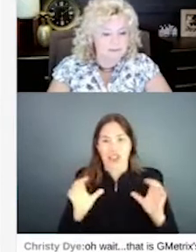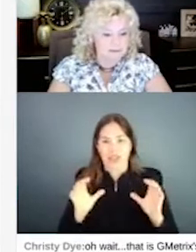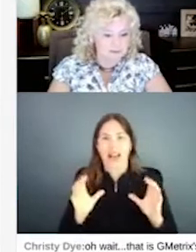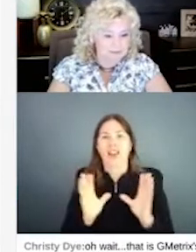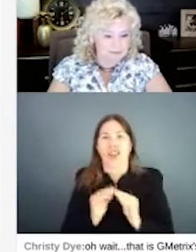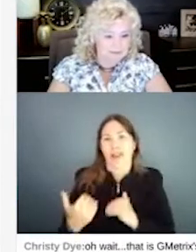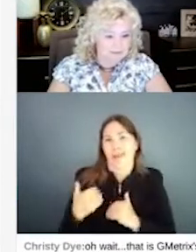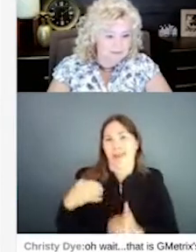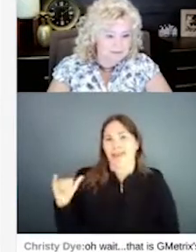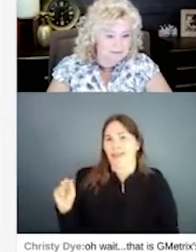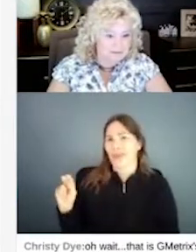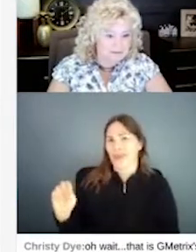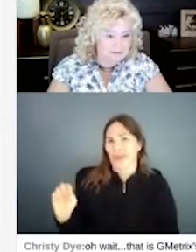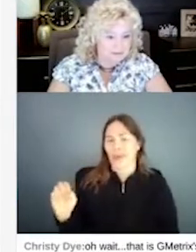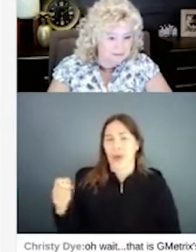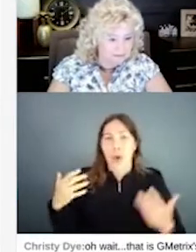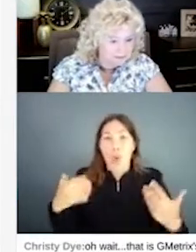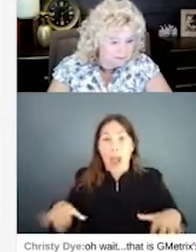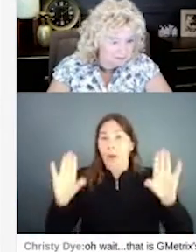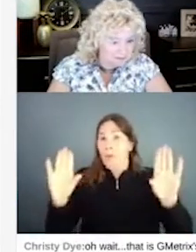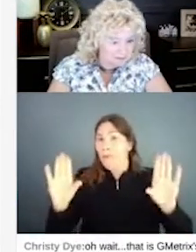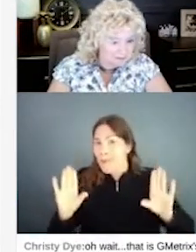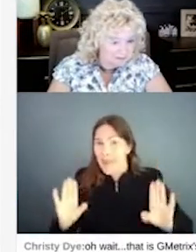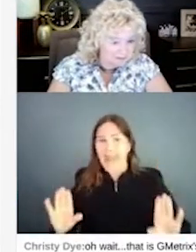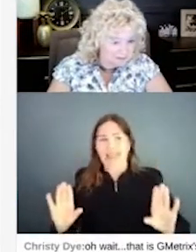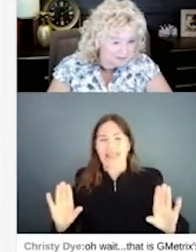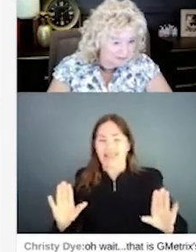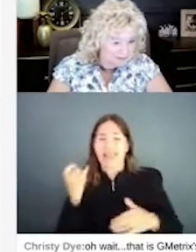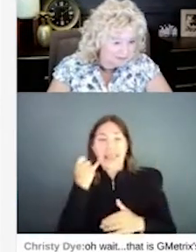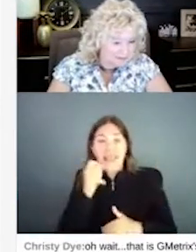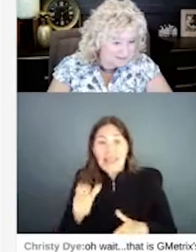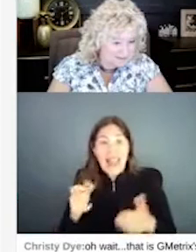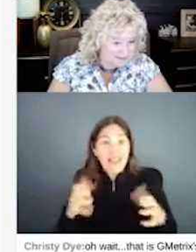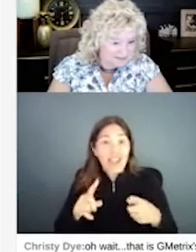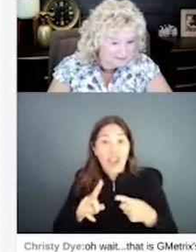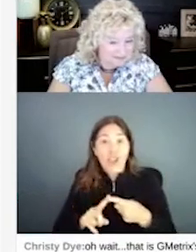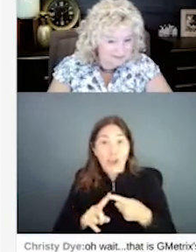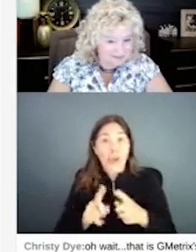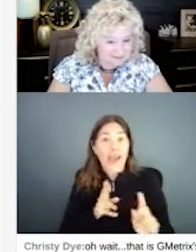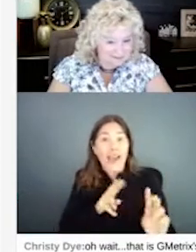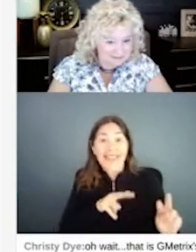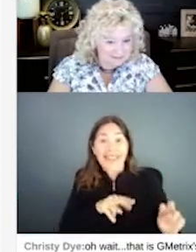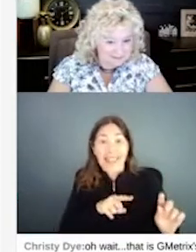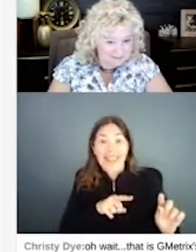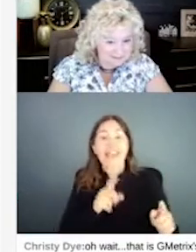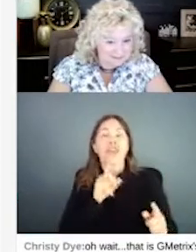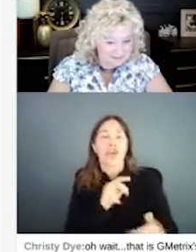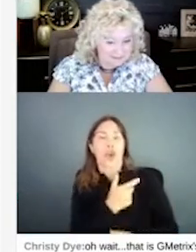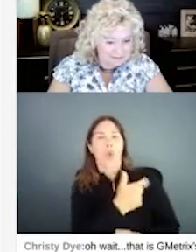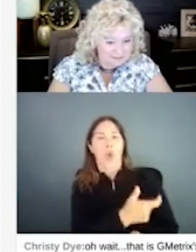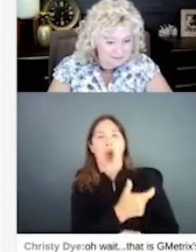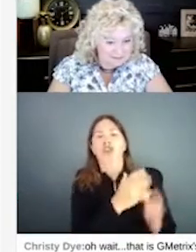June, and it was an amazing event. If you didn't get a chance to attend, you can watch recordings from all of the sessions